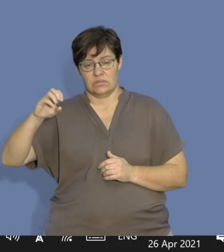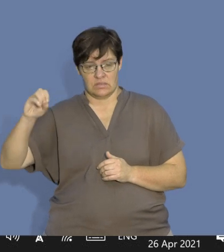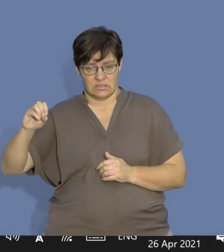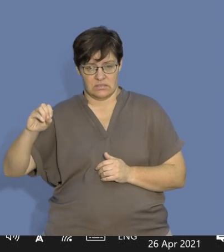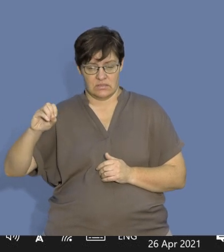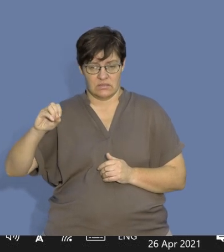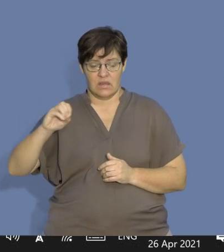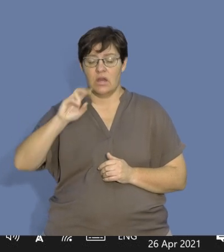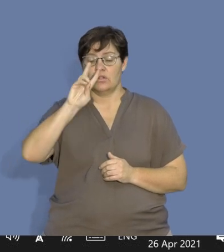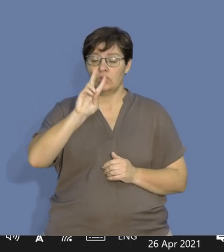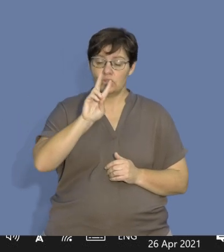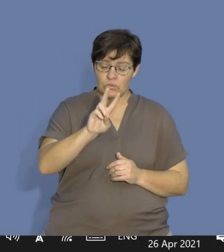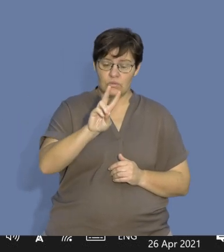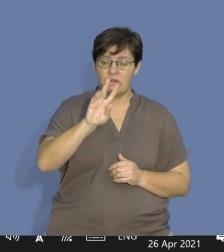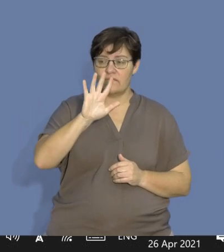So